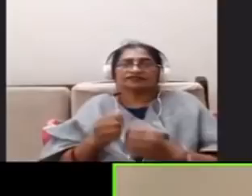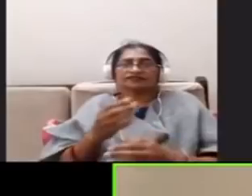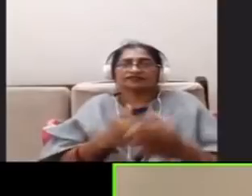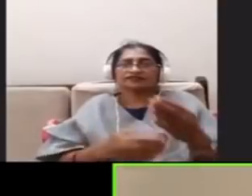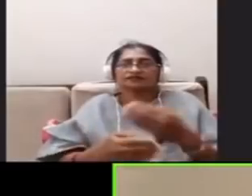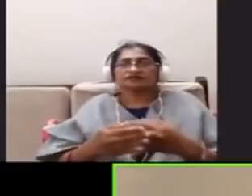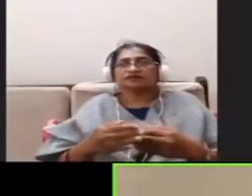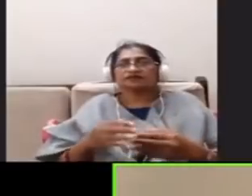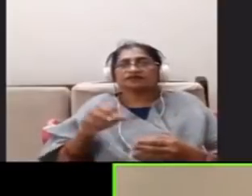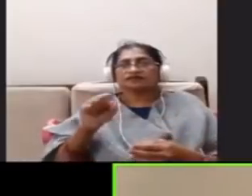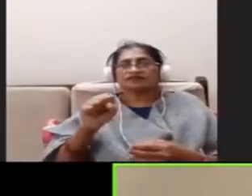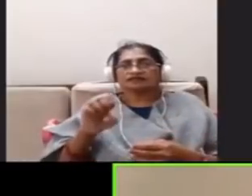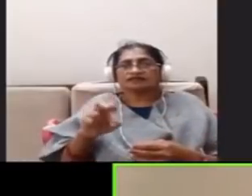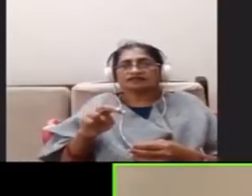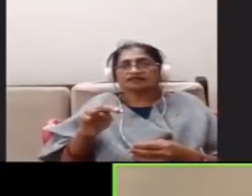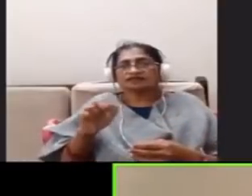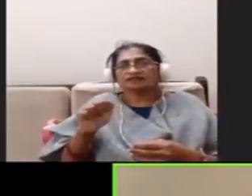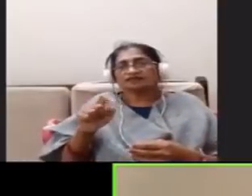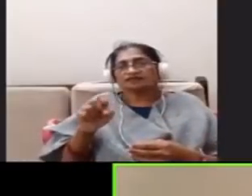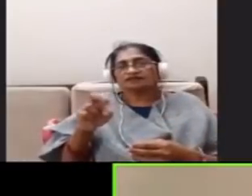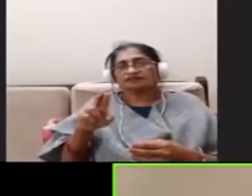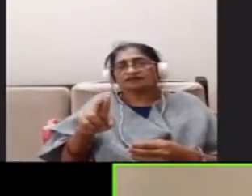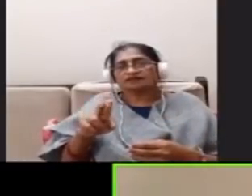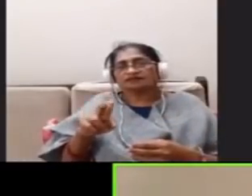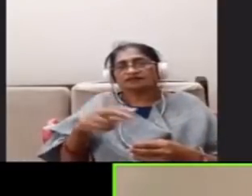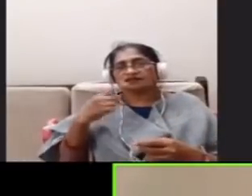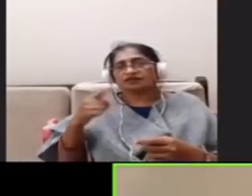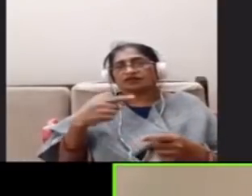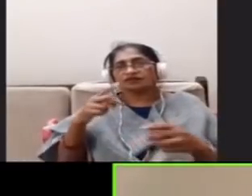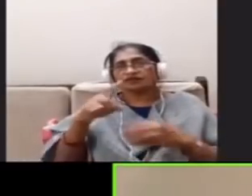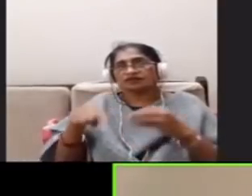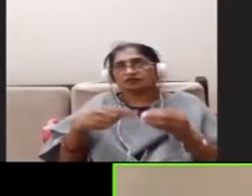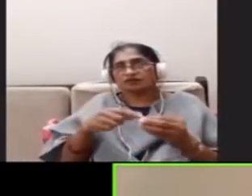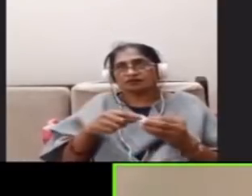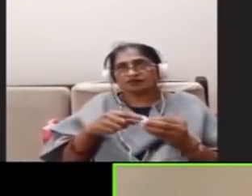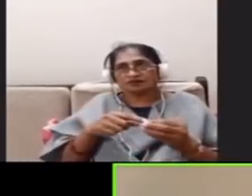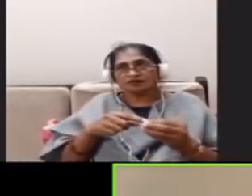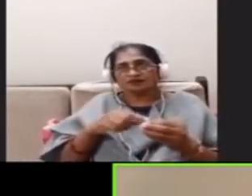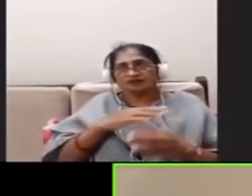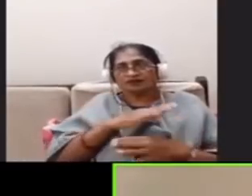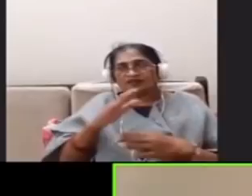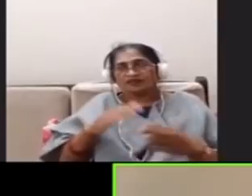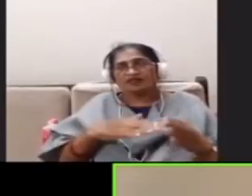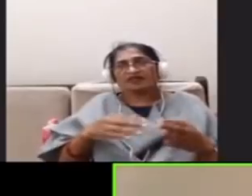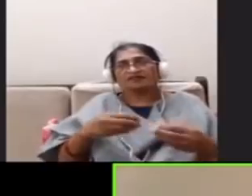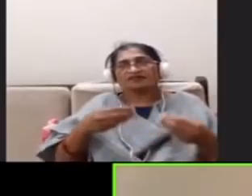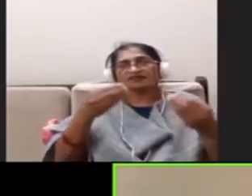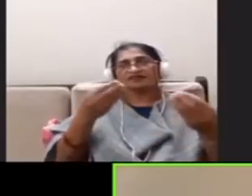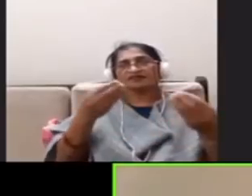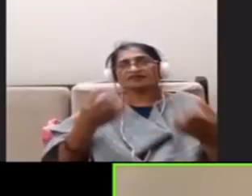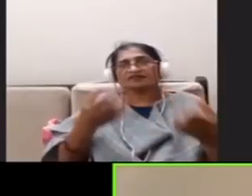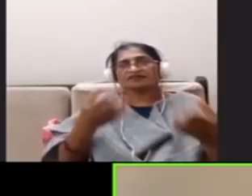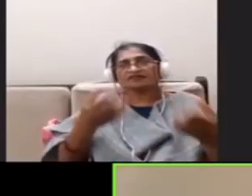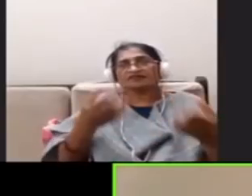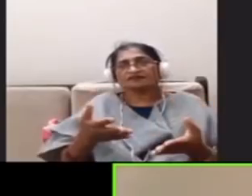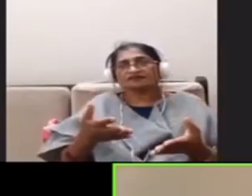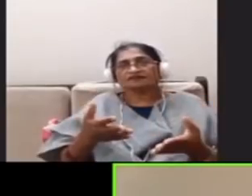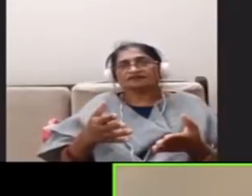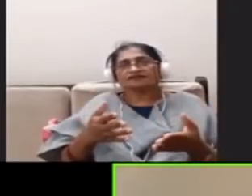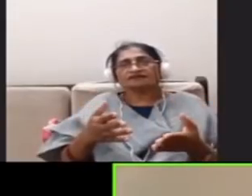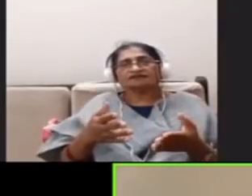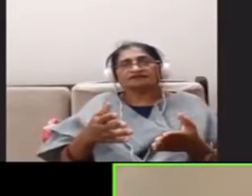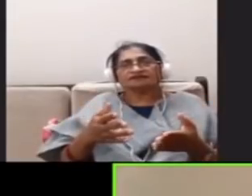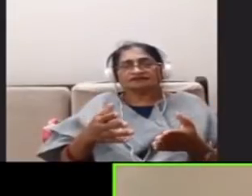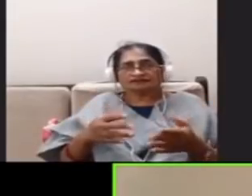Senator Mwaura, who spoke very eloquently, talked about never ever giving up. And that certainly